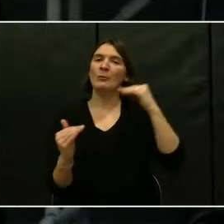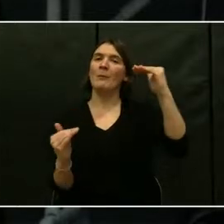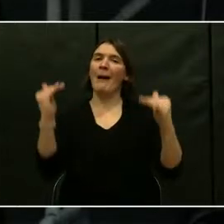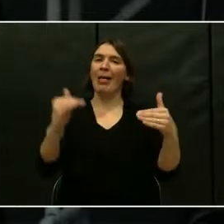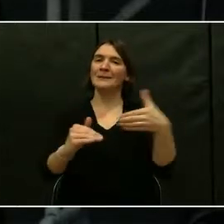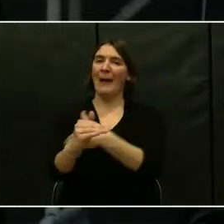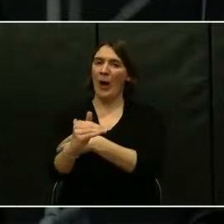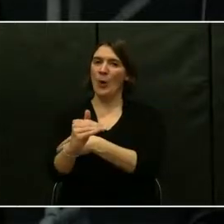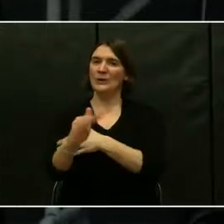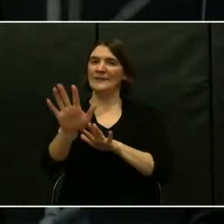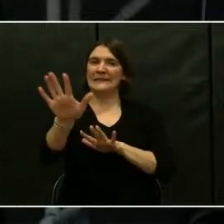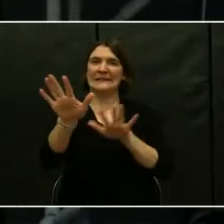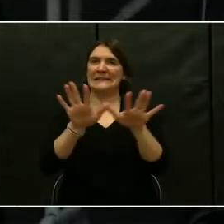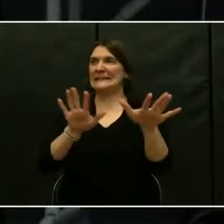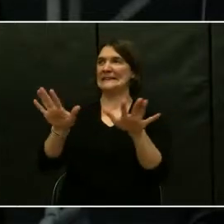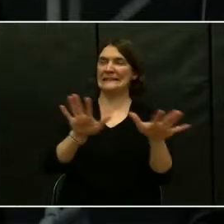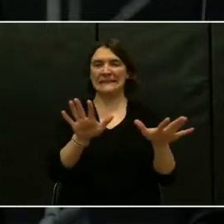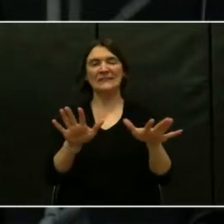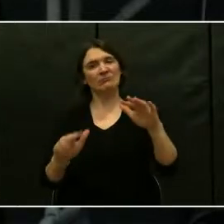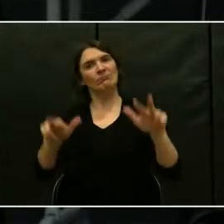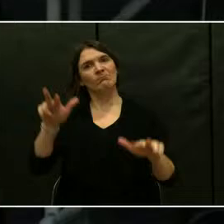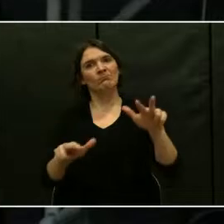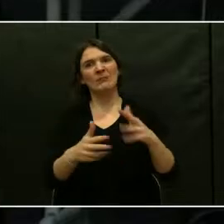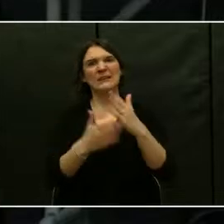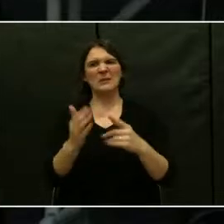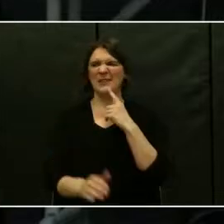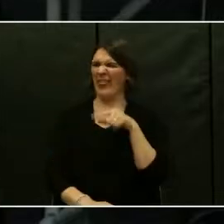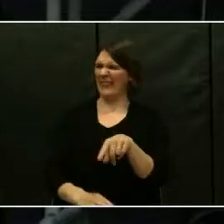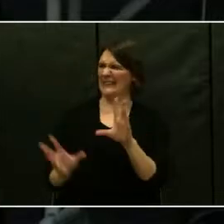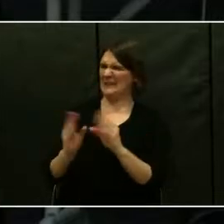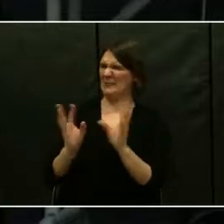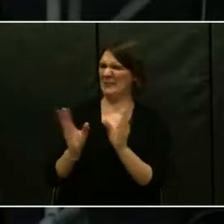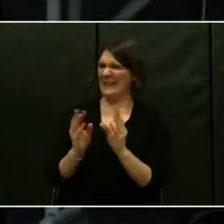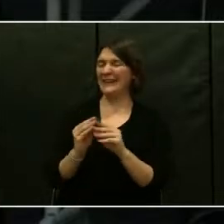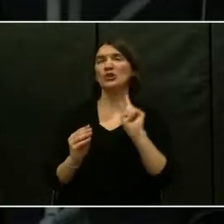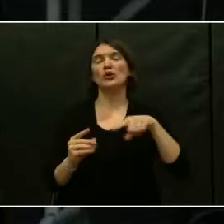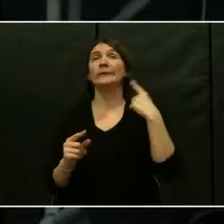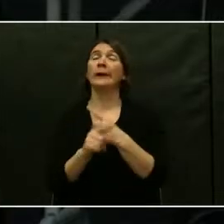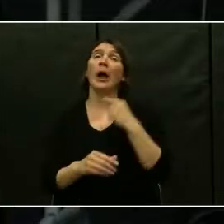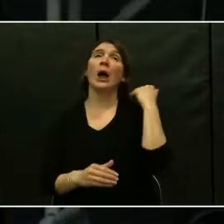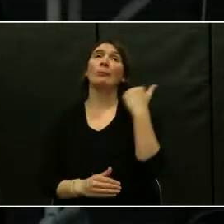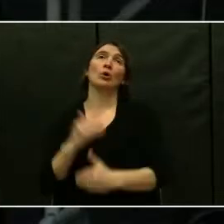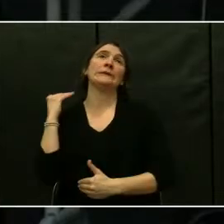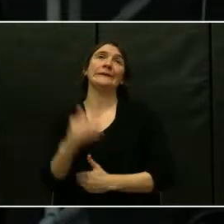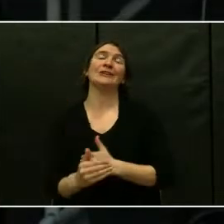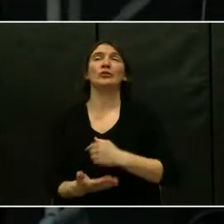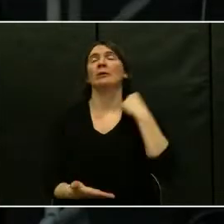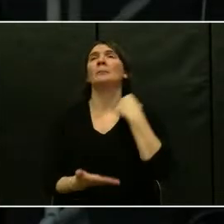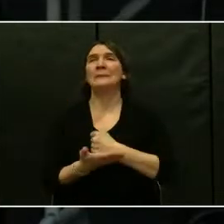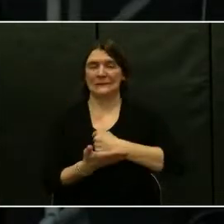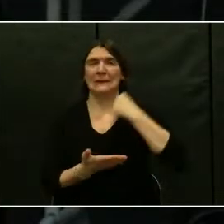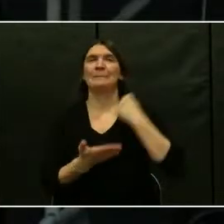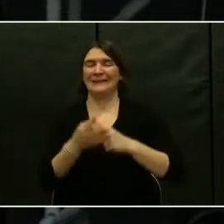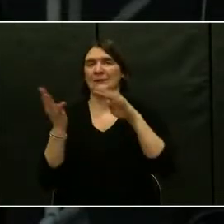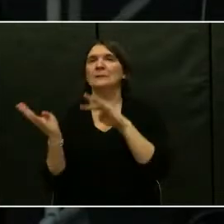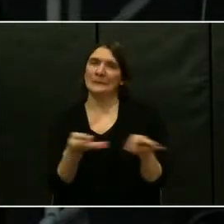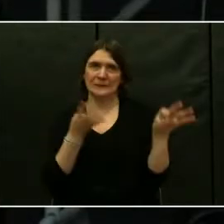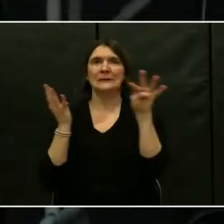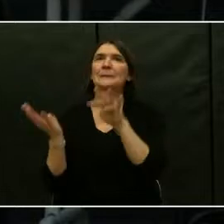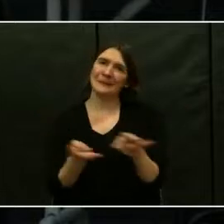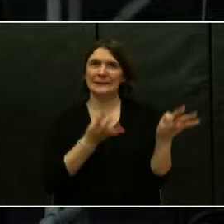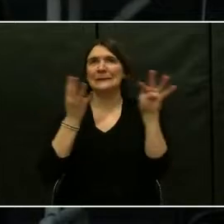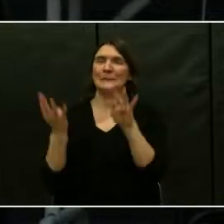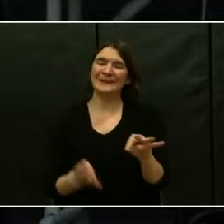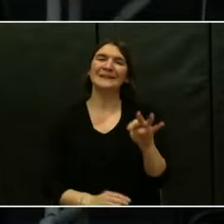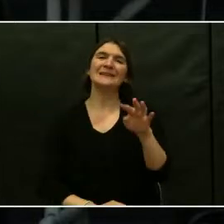be uncomfortable some people see RTM as a procedural afterthought a rubber stamp for whatever the allegedly